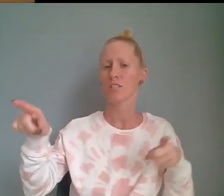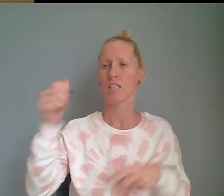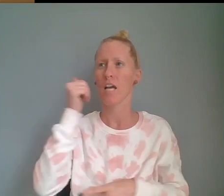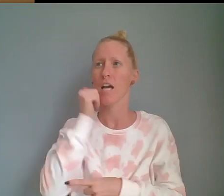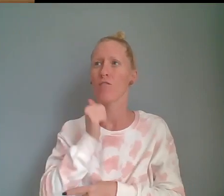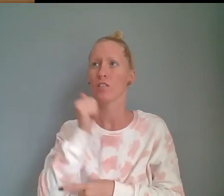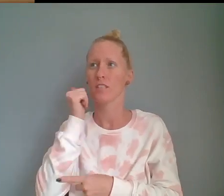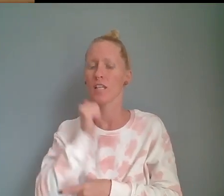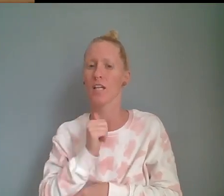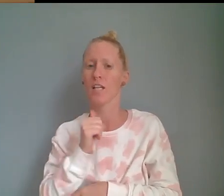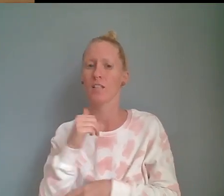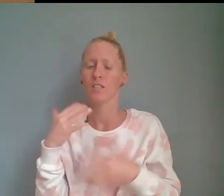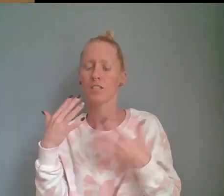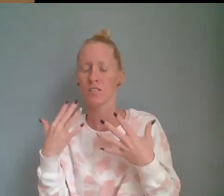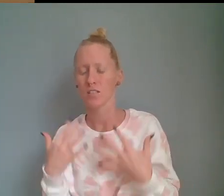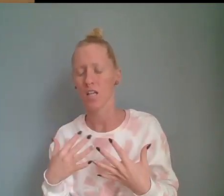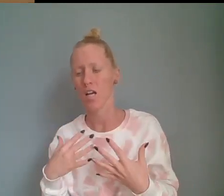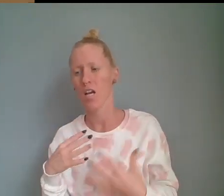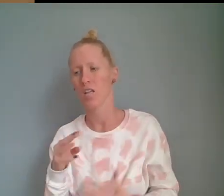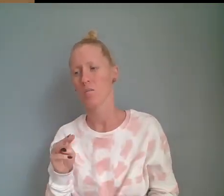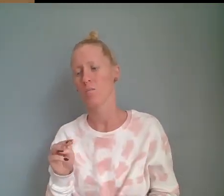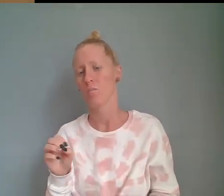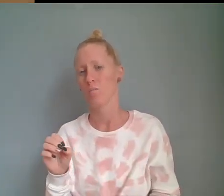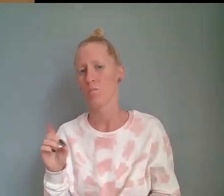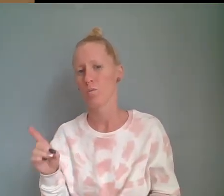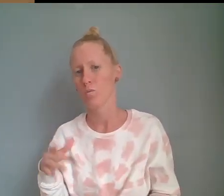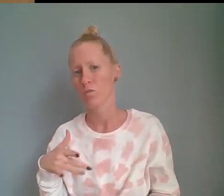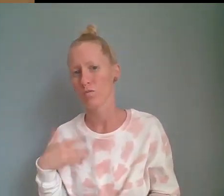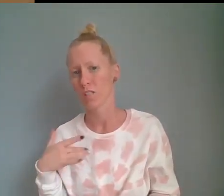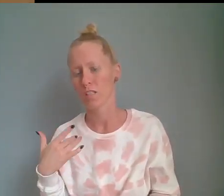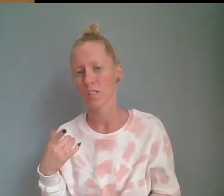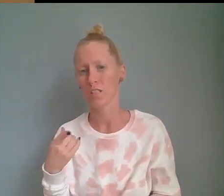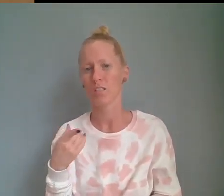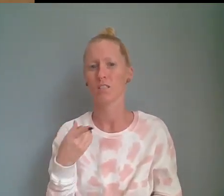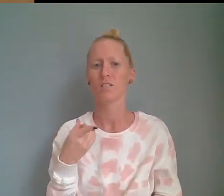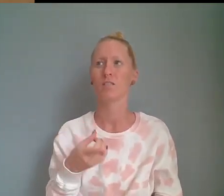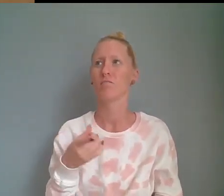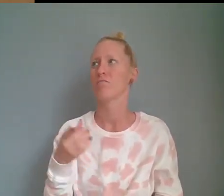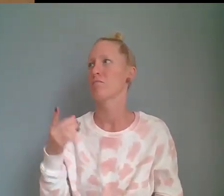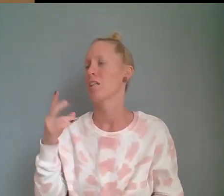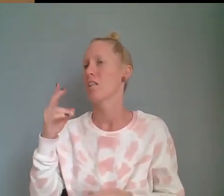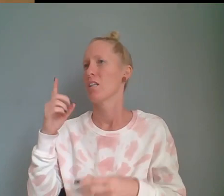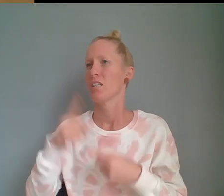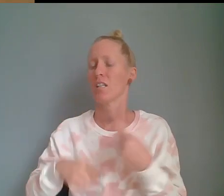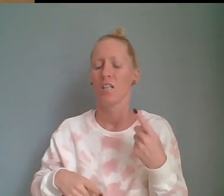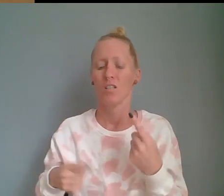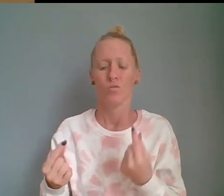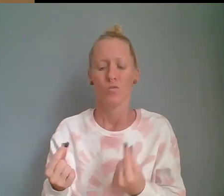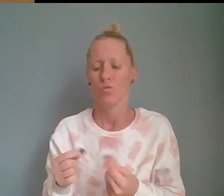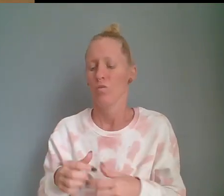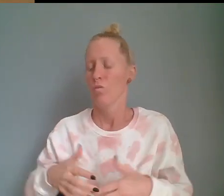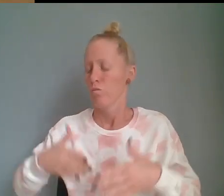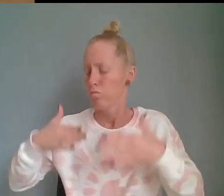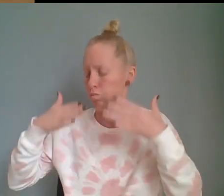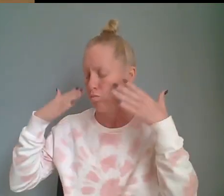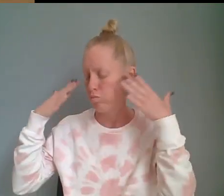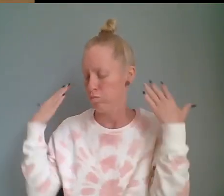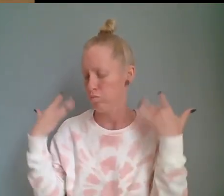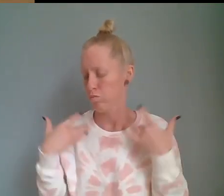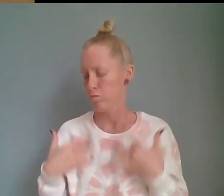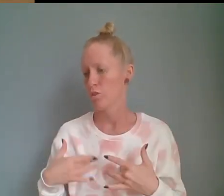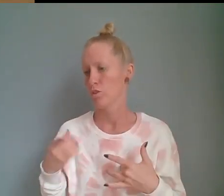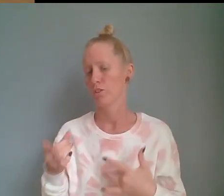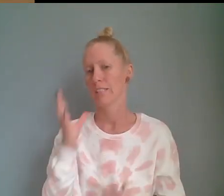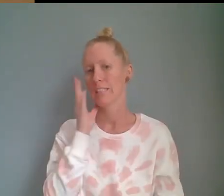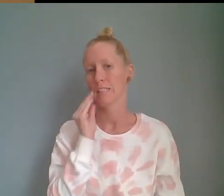sad mood and the kind of depressions we all experience and the kind of debilitating, overwhelming depression that she